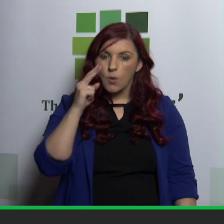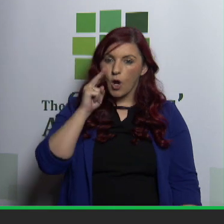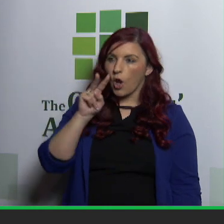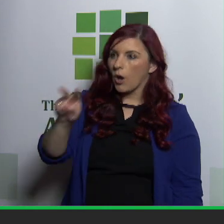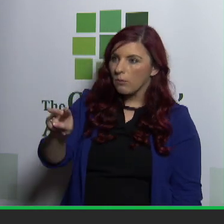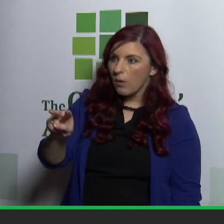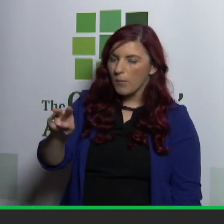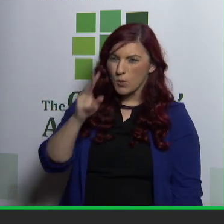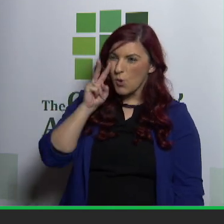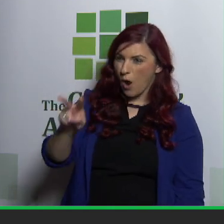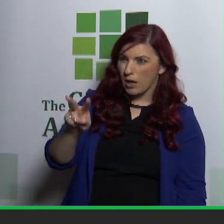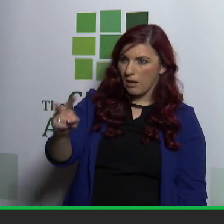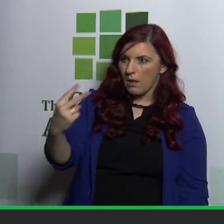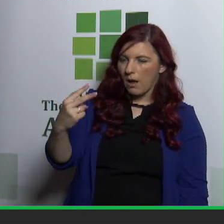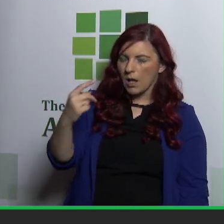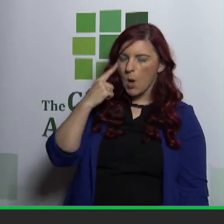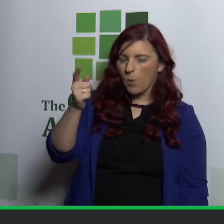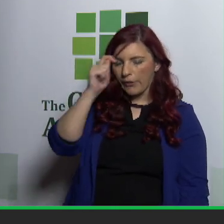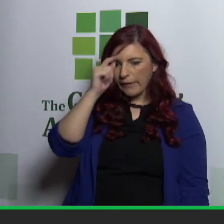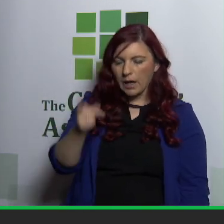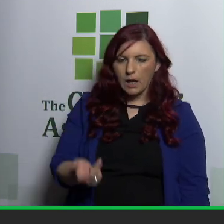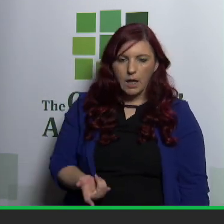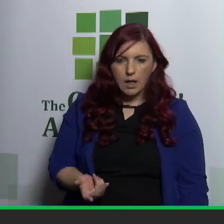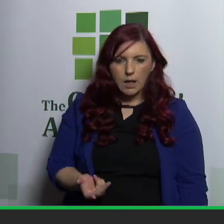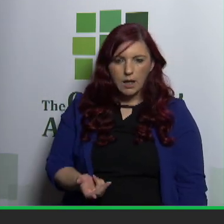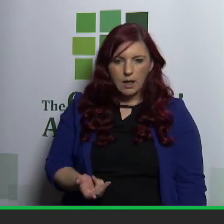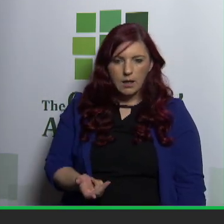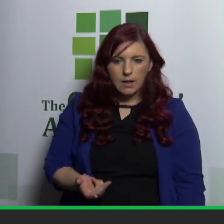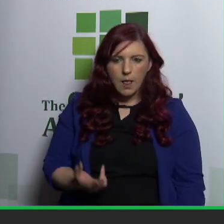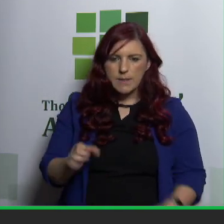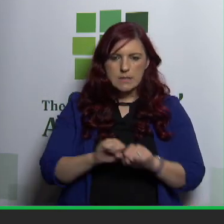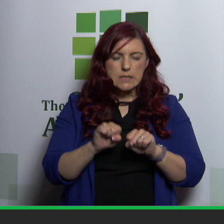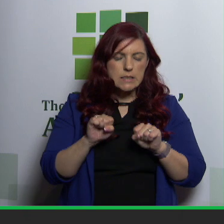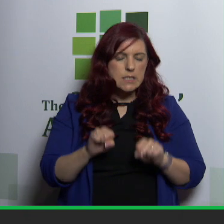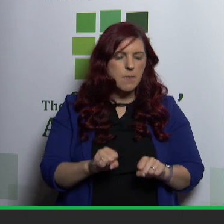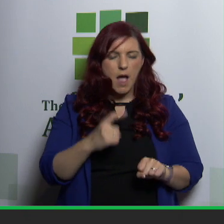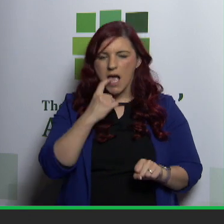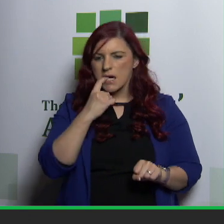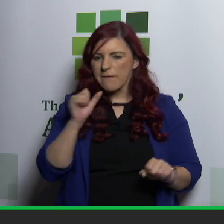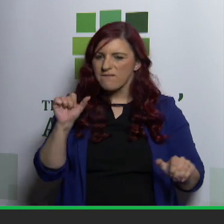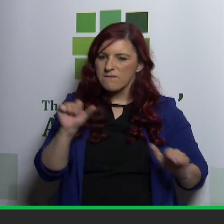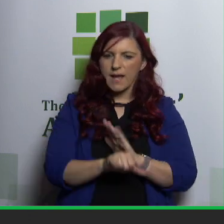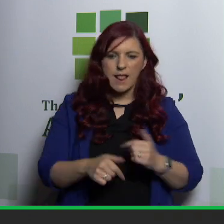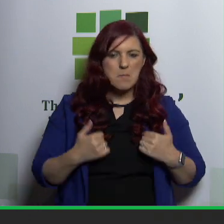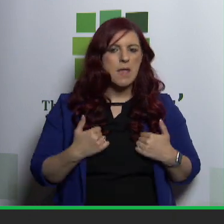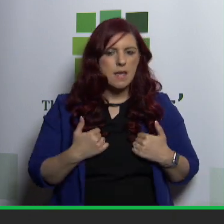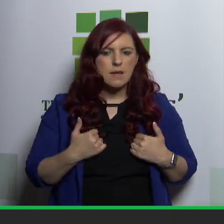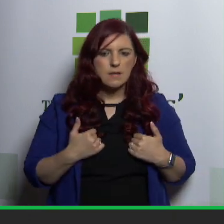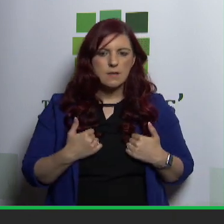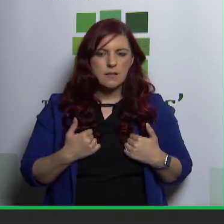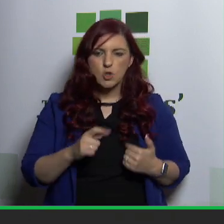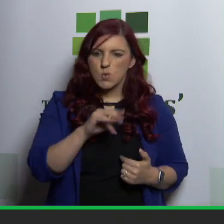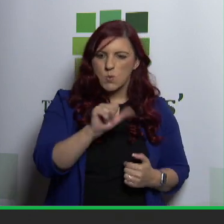can know what they're thinking, you know? The system has completely failed me. TUSLA, Dublin